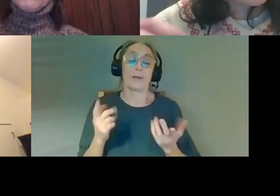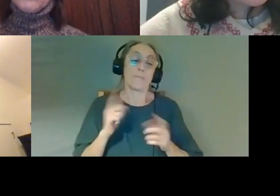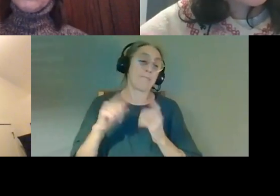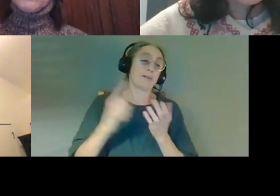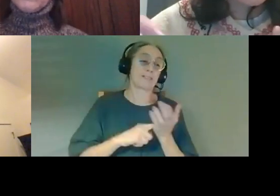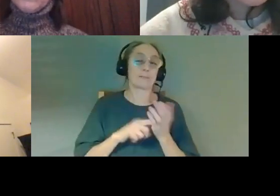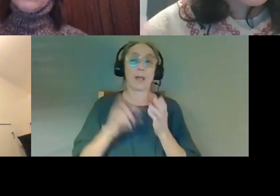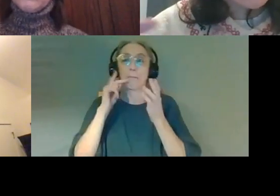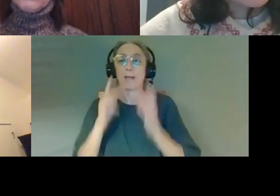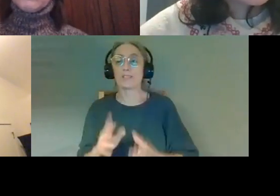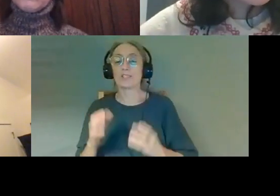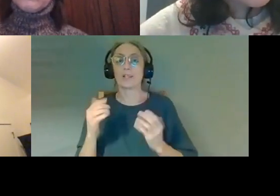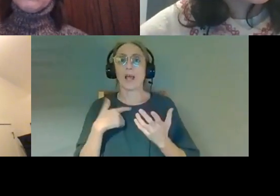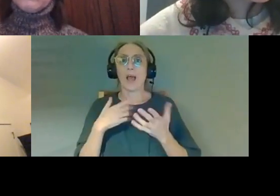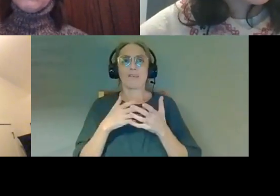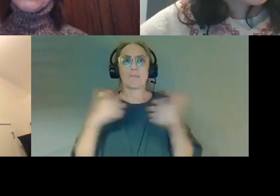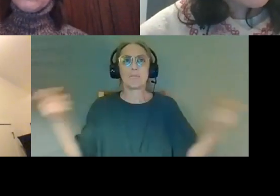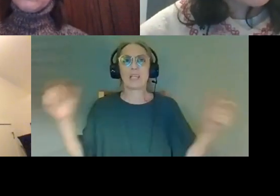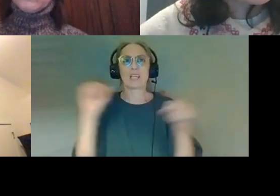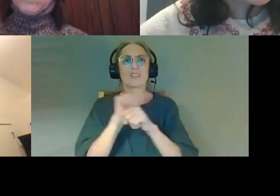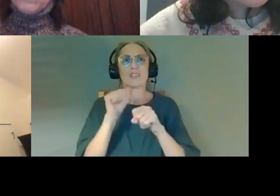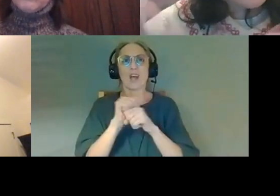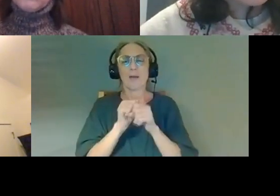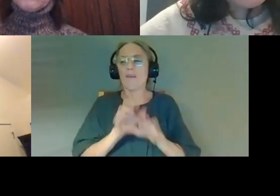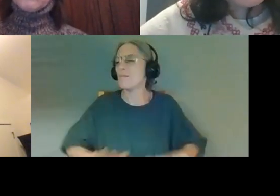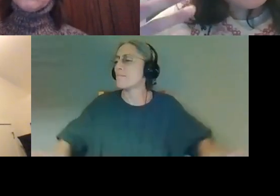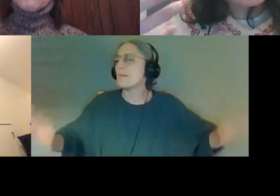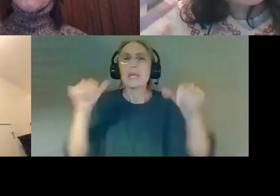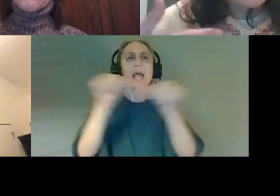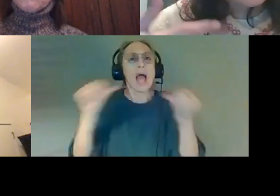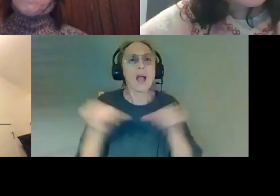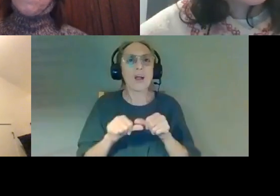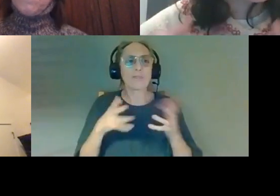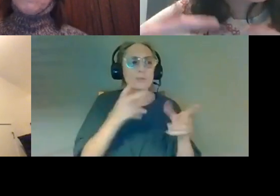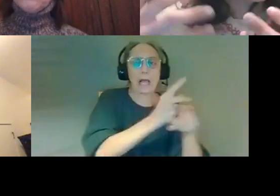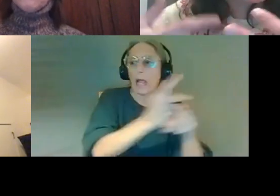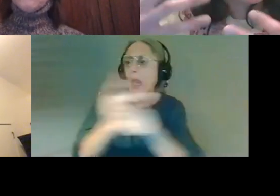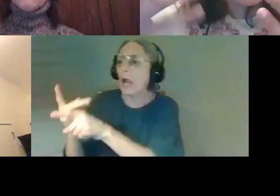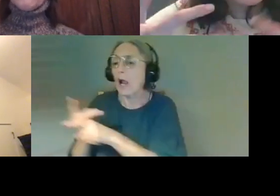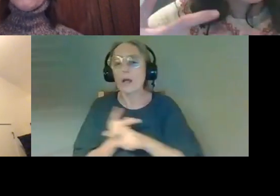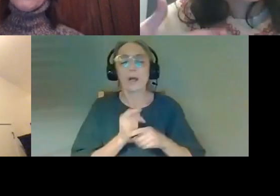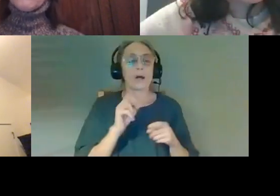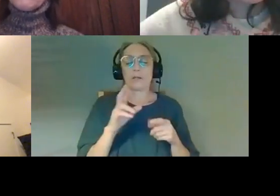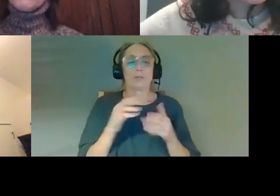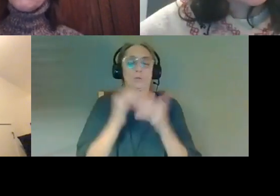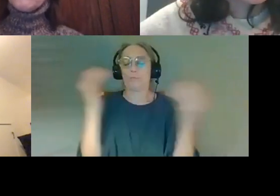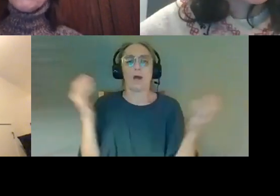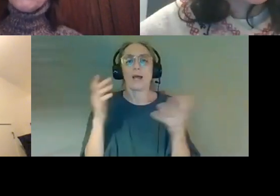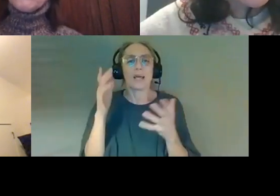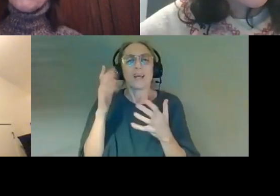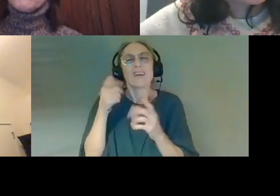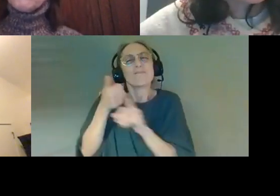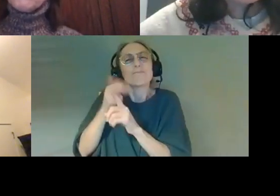get so granular, it's hard. And so there has to be some kind of method to hear about those